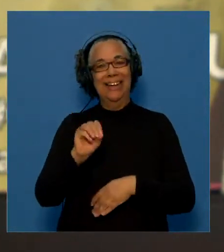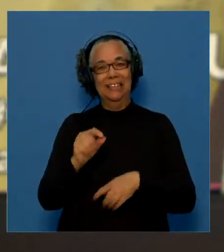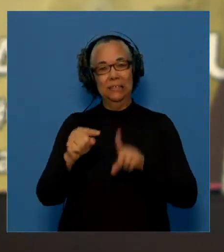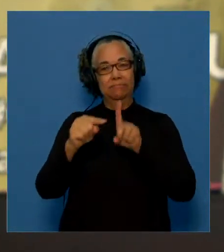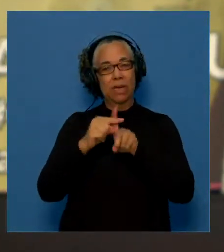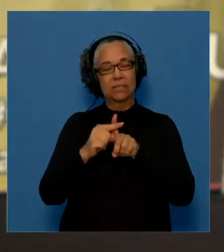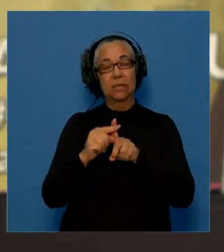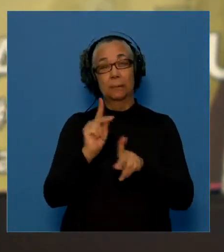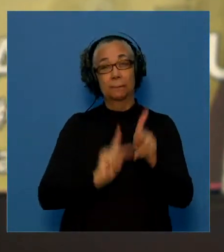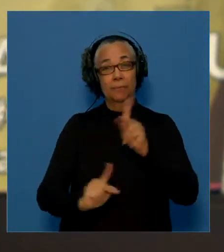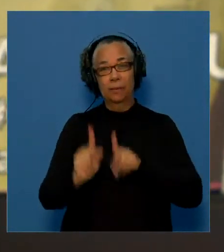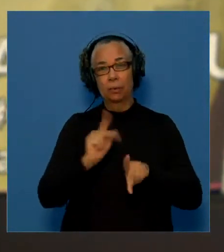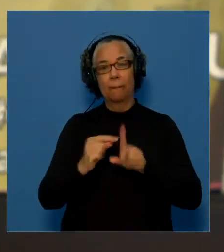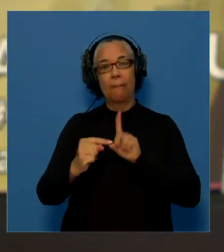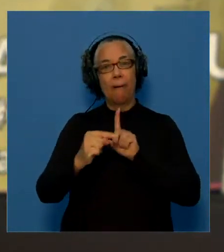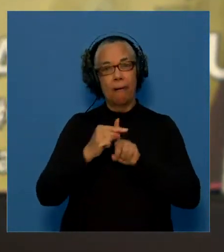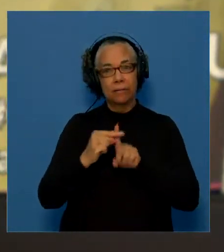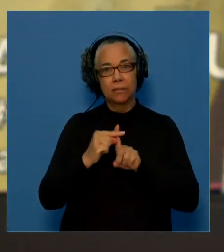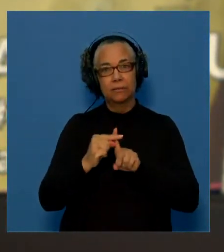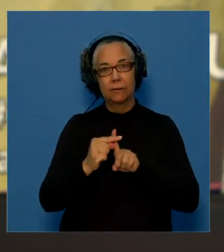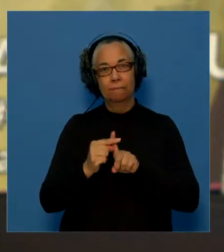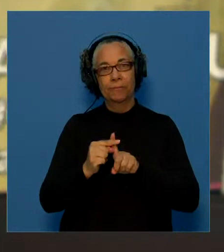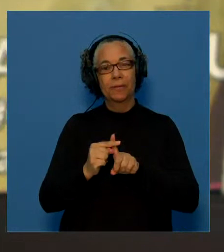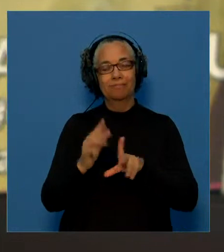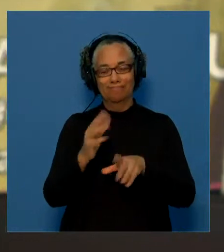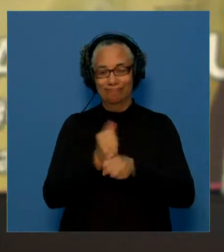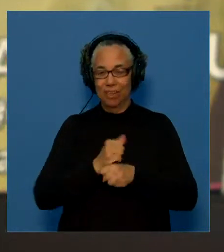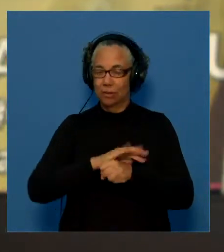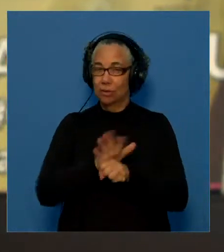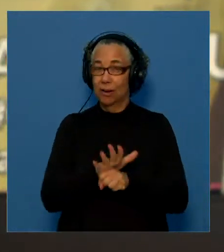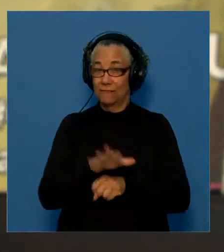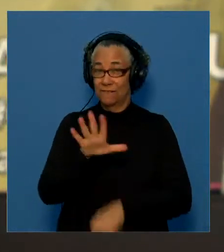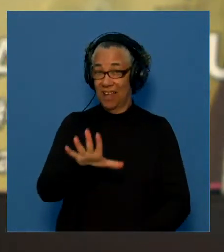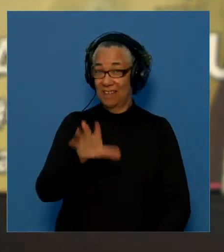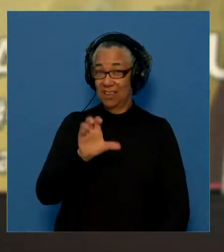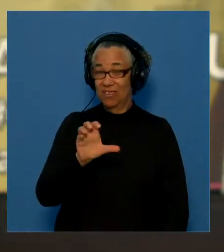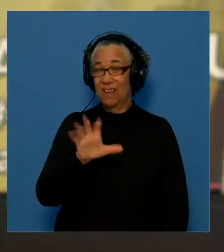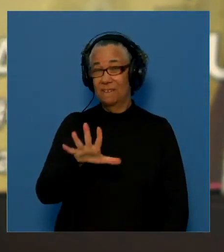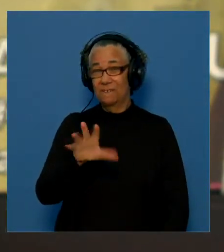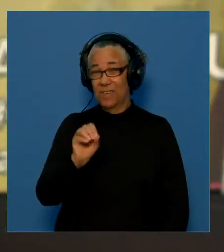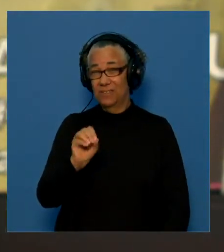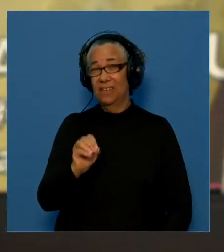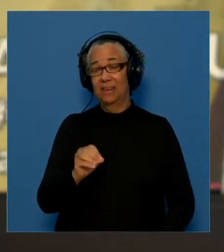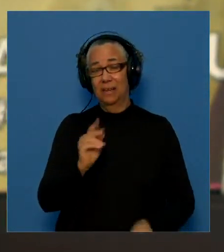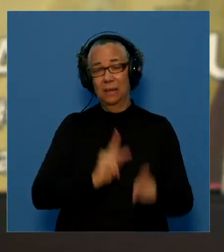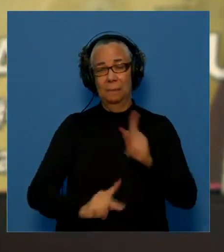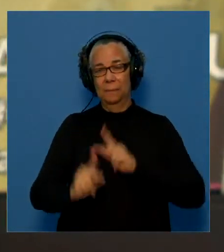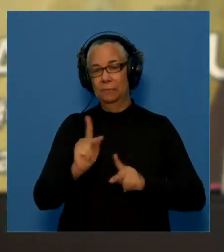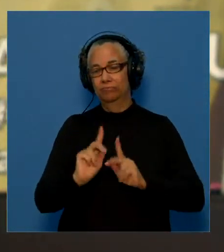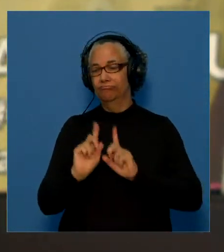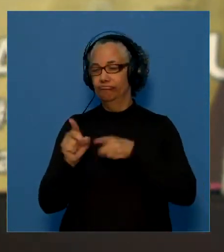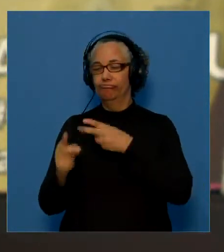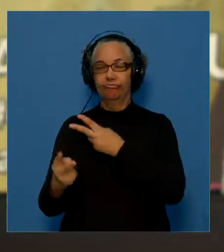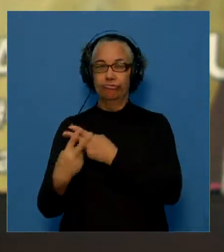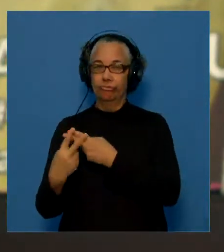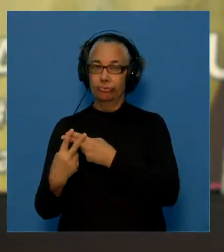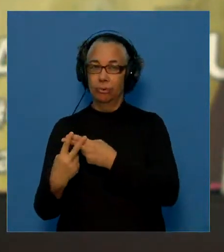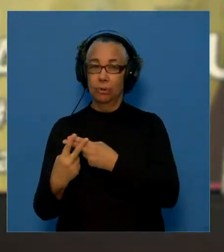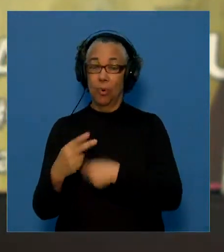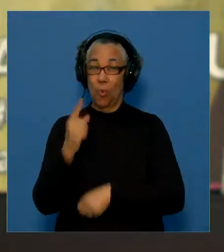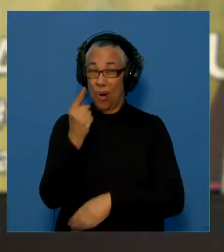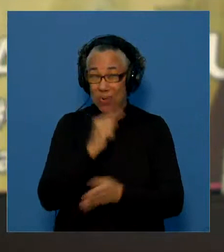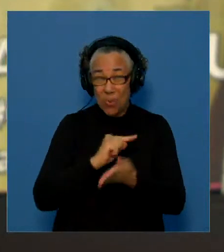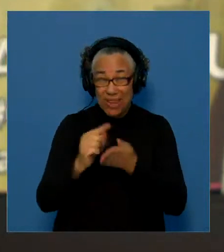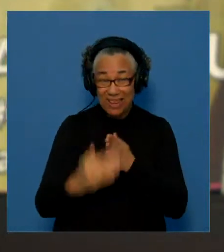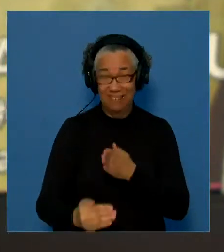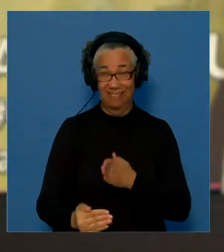and contracting COVID-19 and 550 people being placed in quarantine one